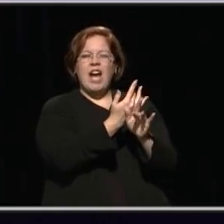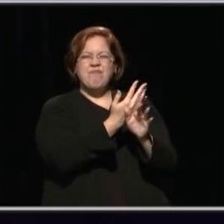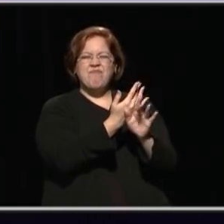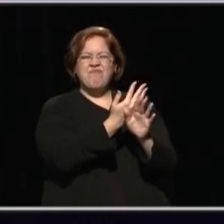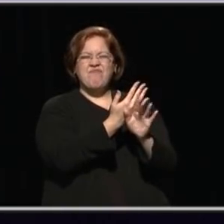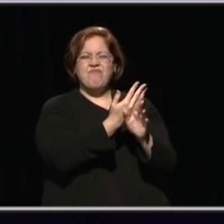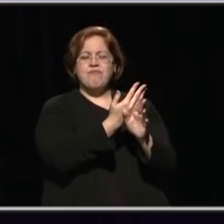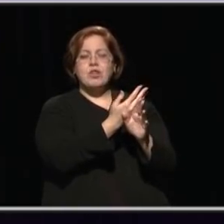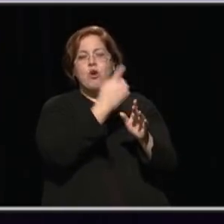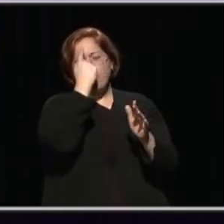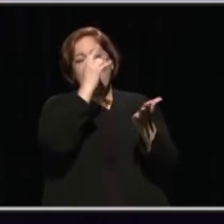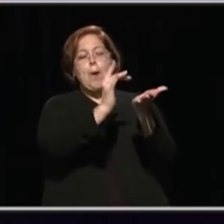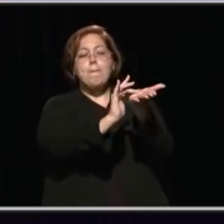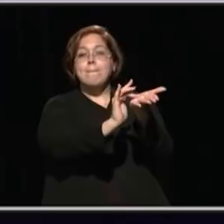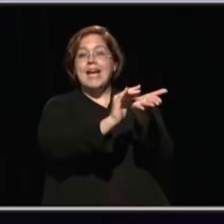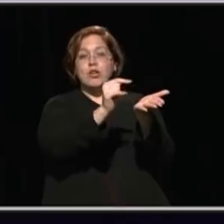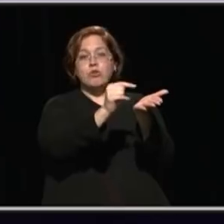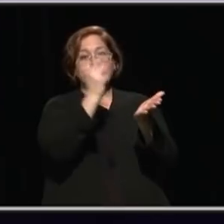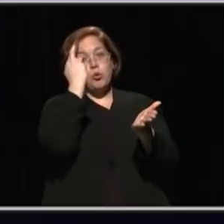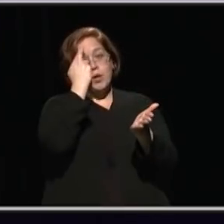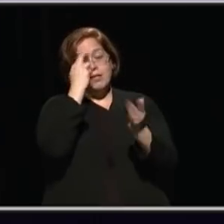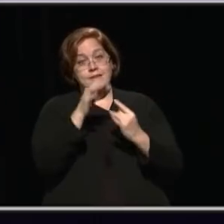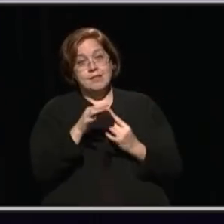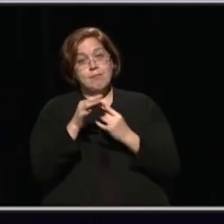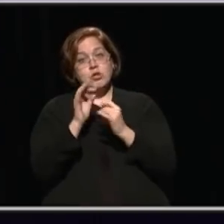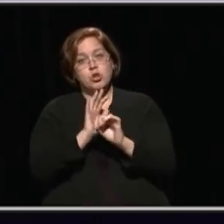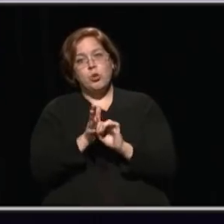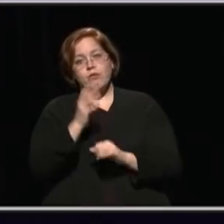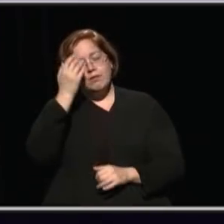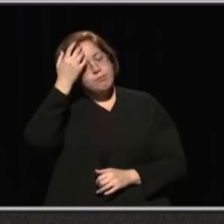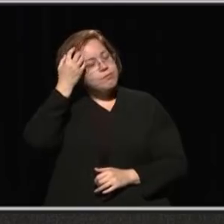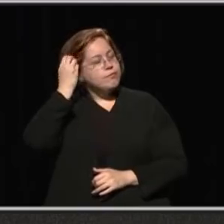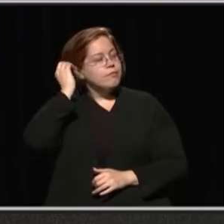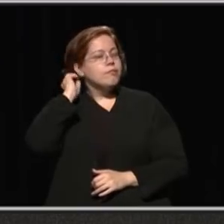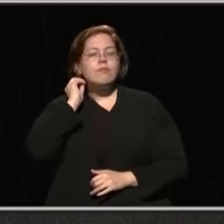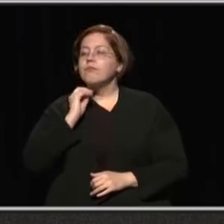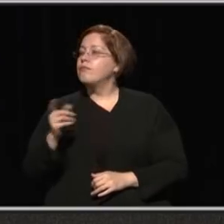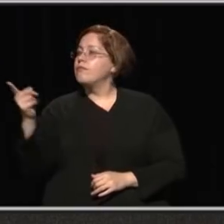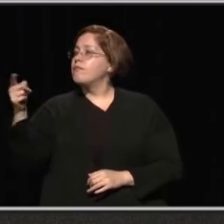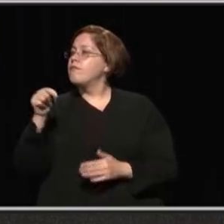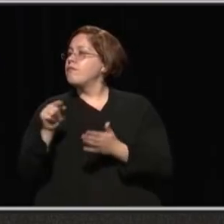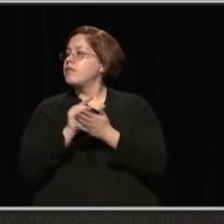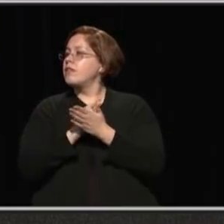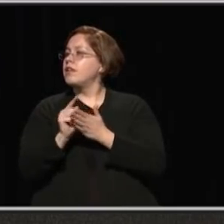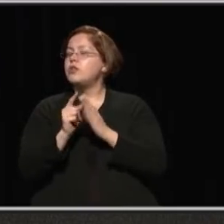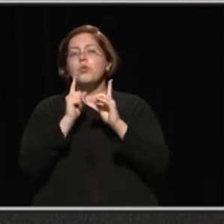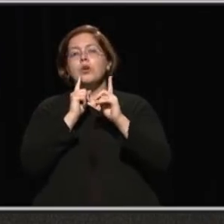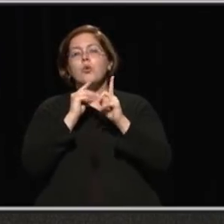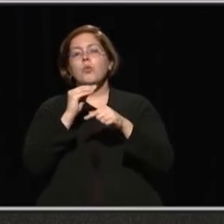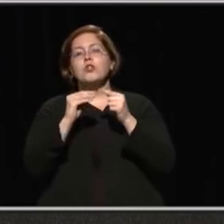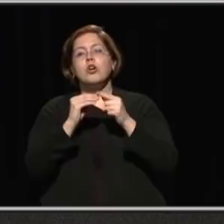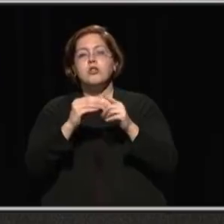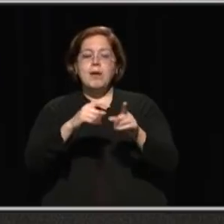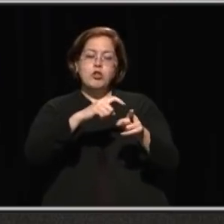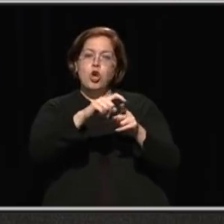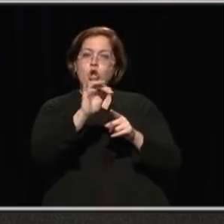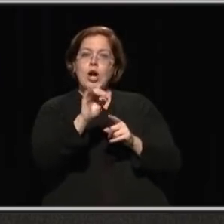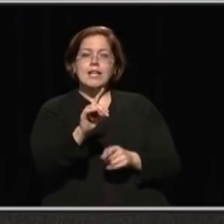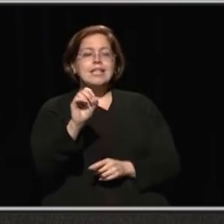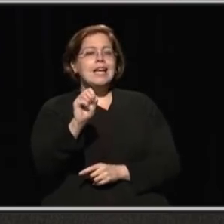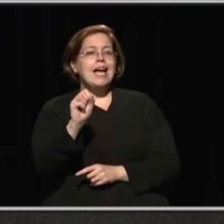for any medical purposes, particularly COVID. Earlier this week, we talked about the caller ID, the SA